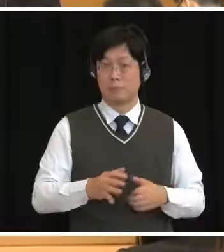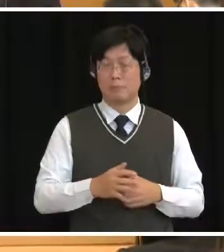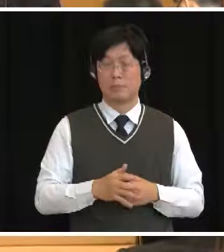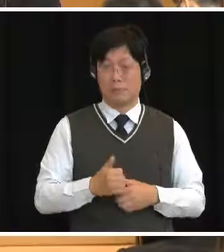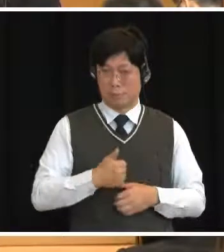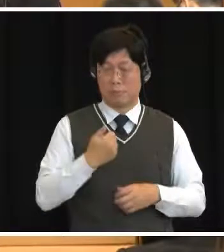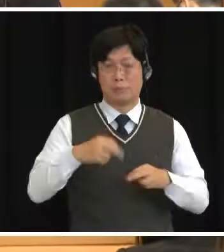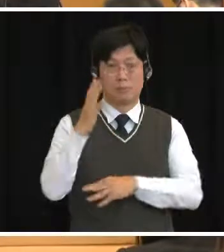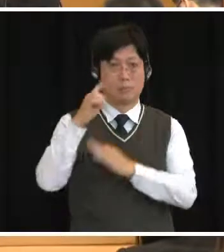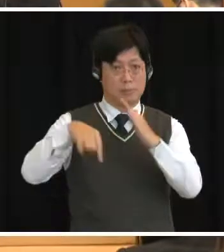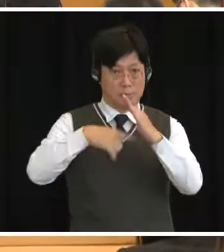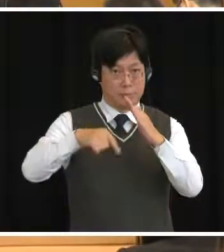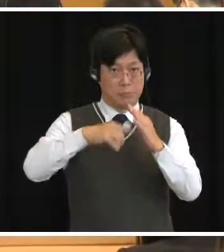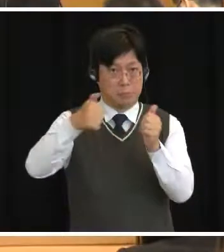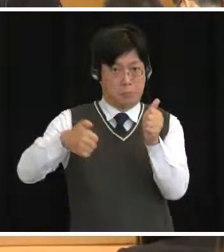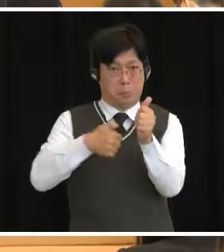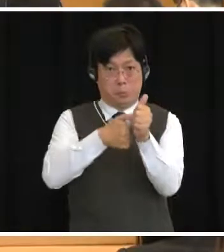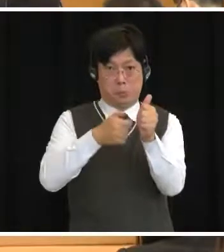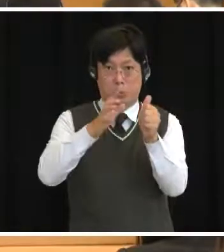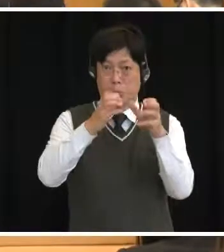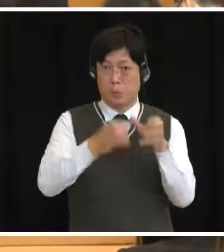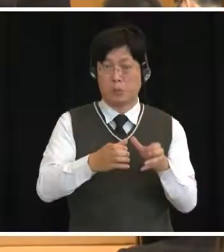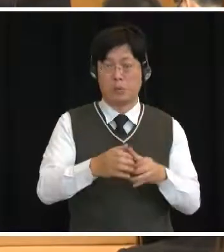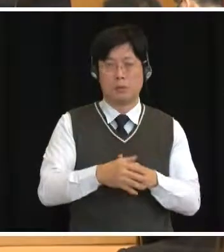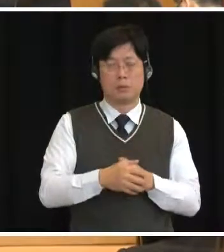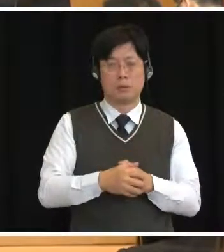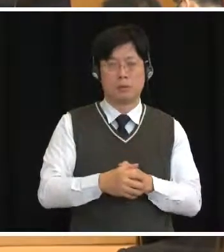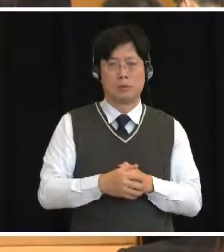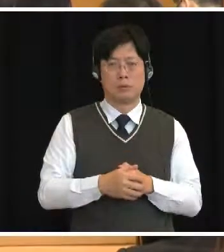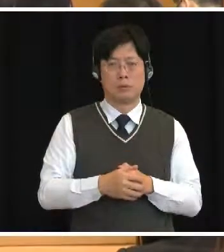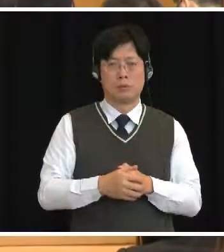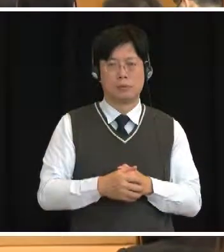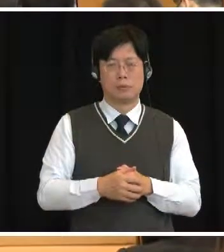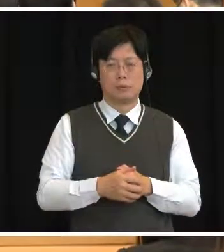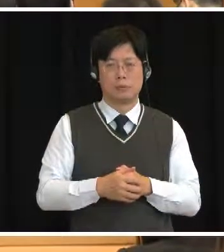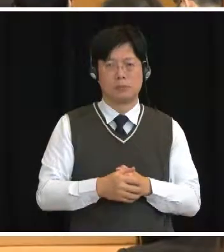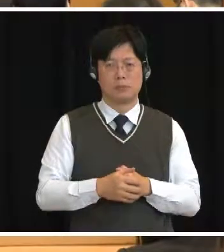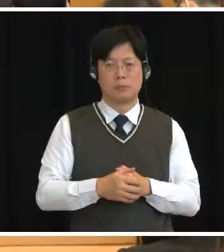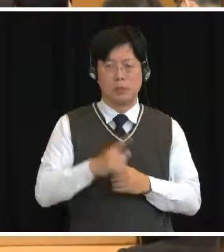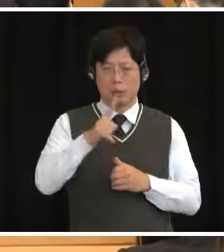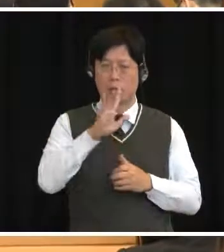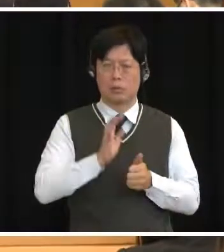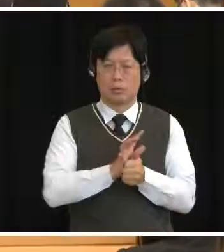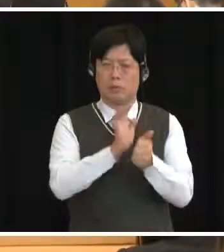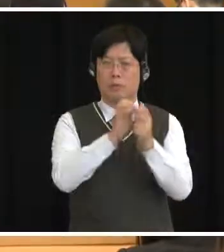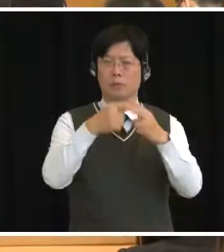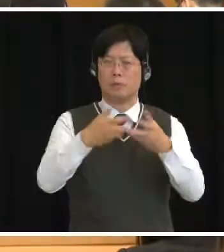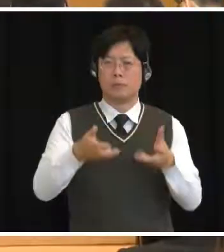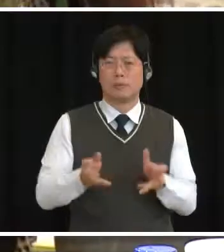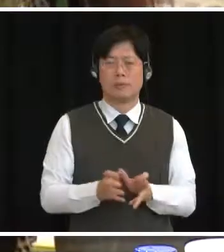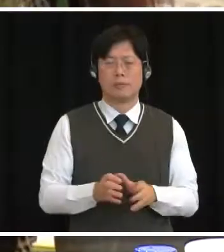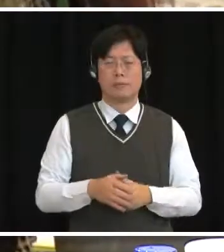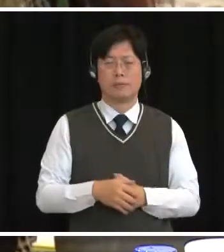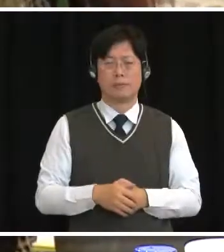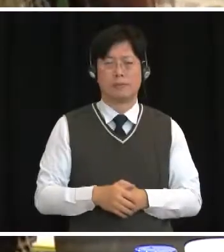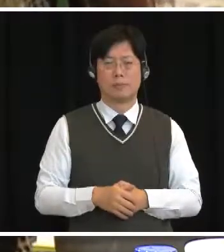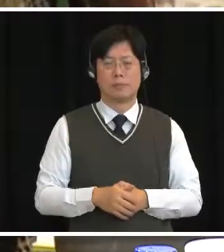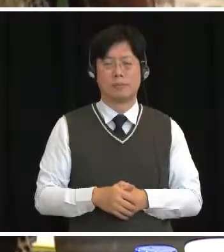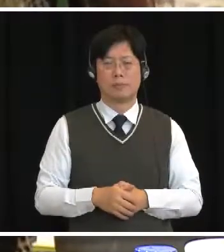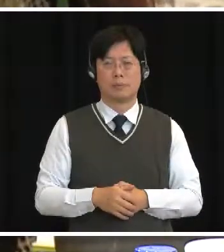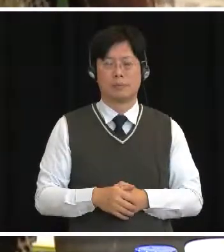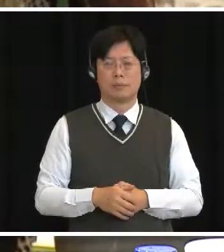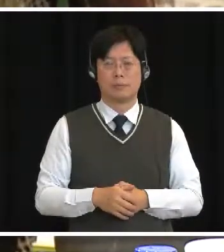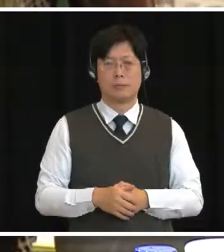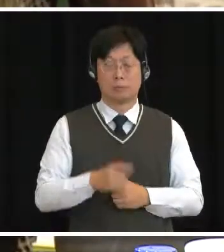I understand that the Executive Yuan currently and have a